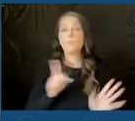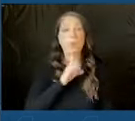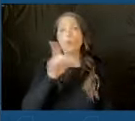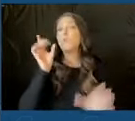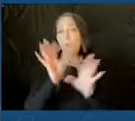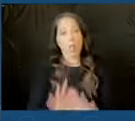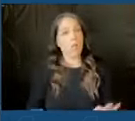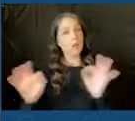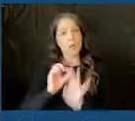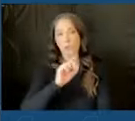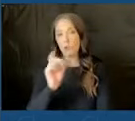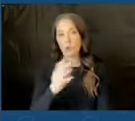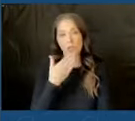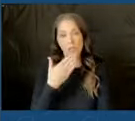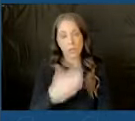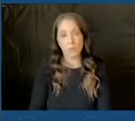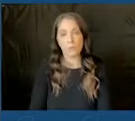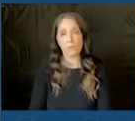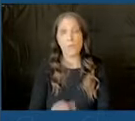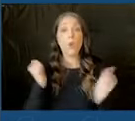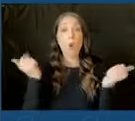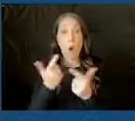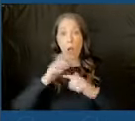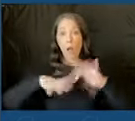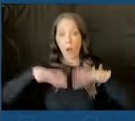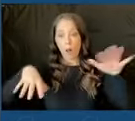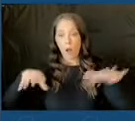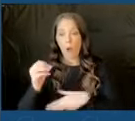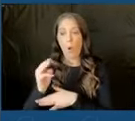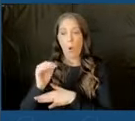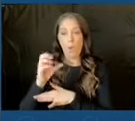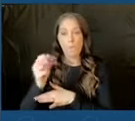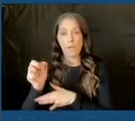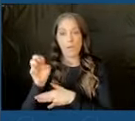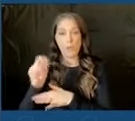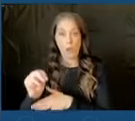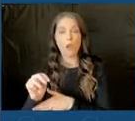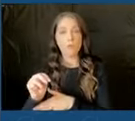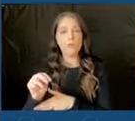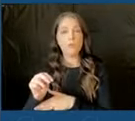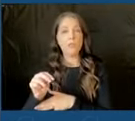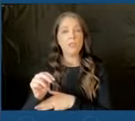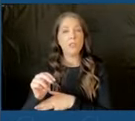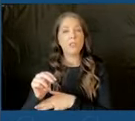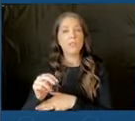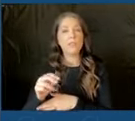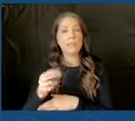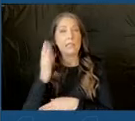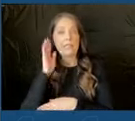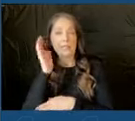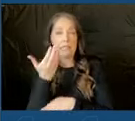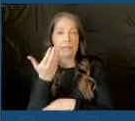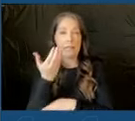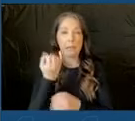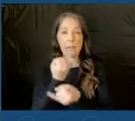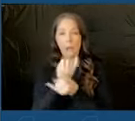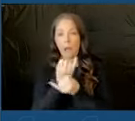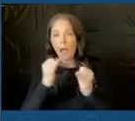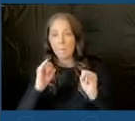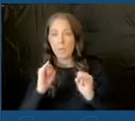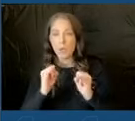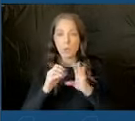question because all of the variants, and they've all been Omicron variants, have proved more what we call immune evasive than the ones